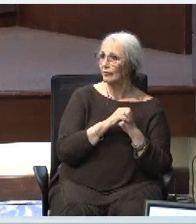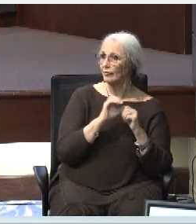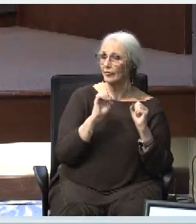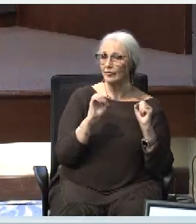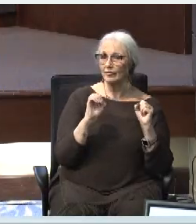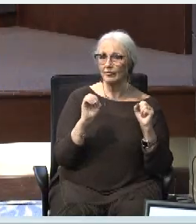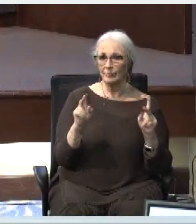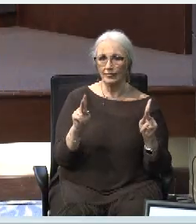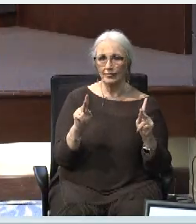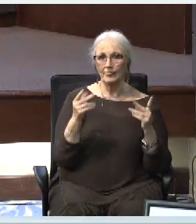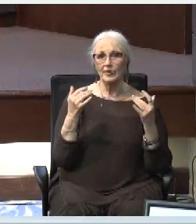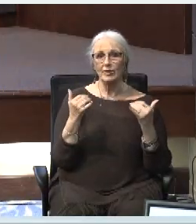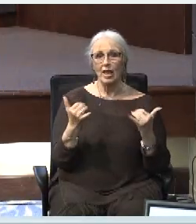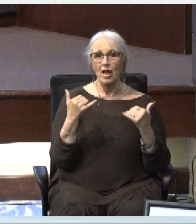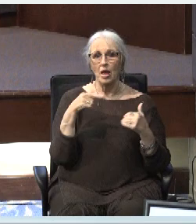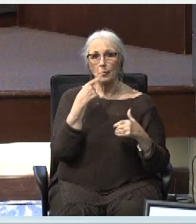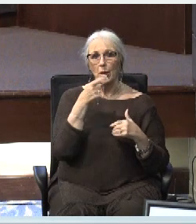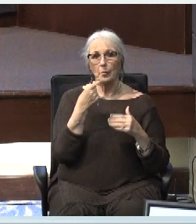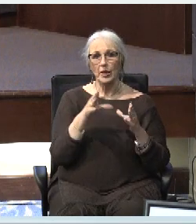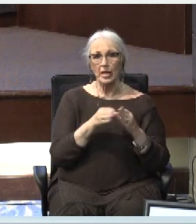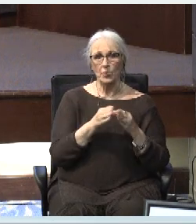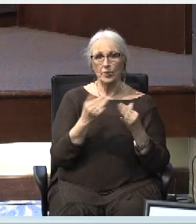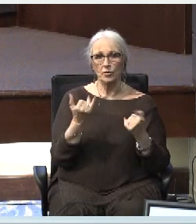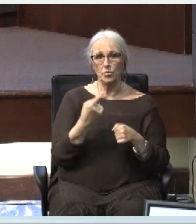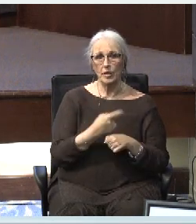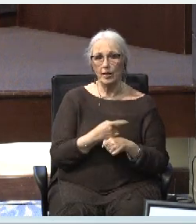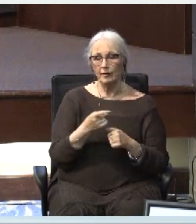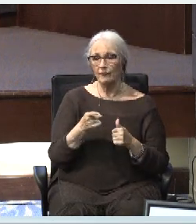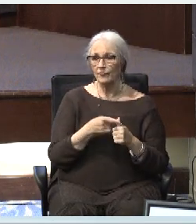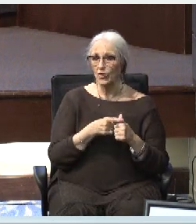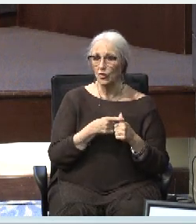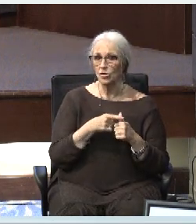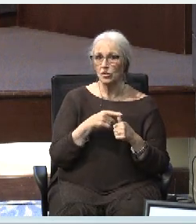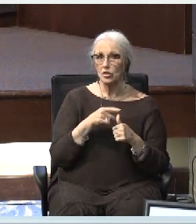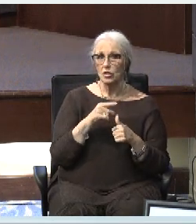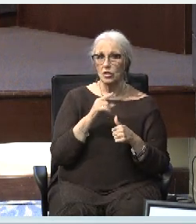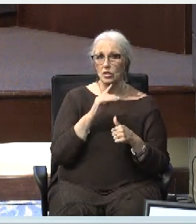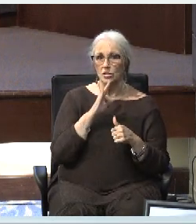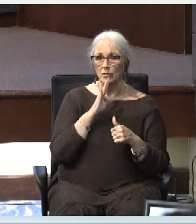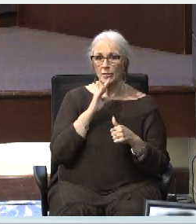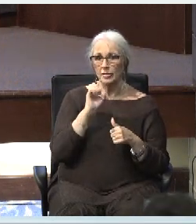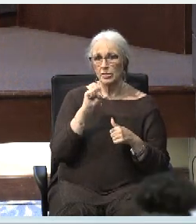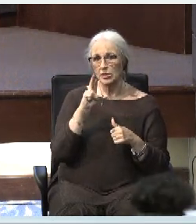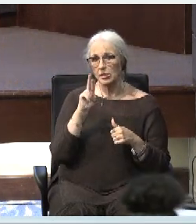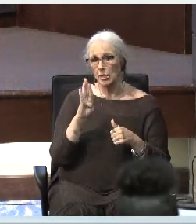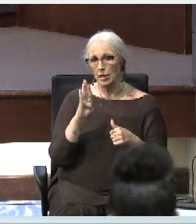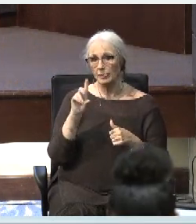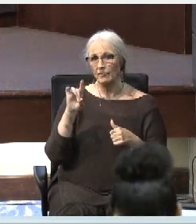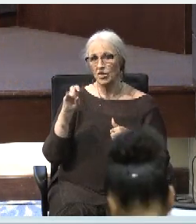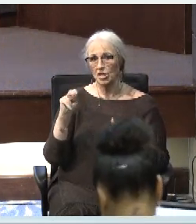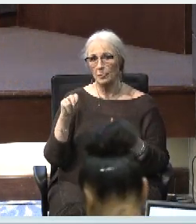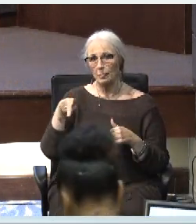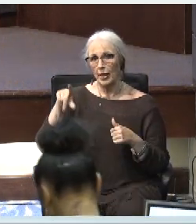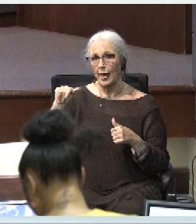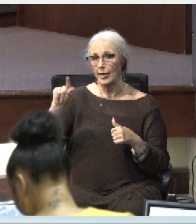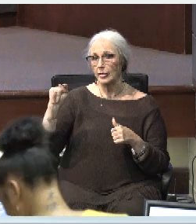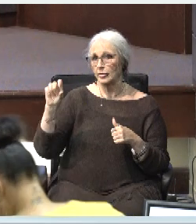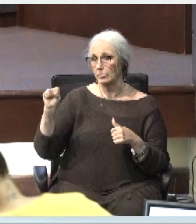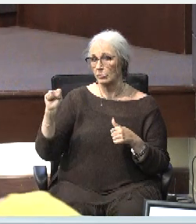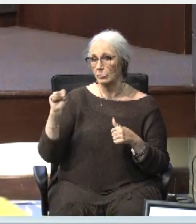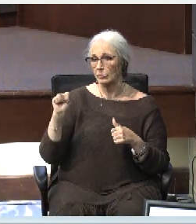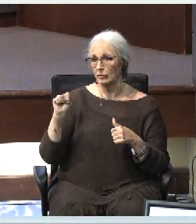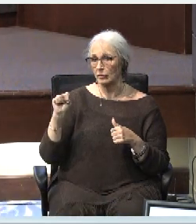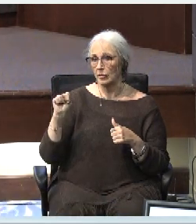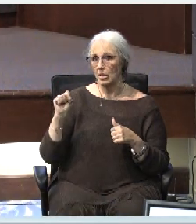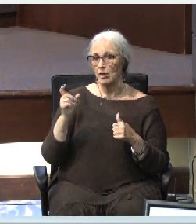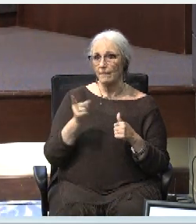Okay, so we got 2 public hearings today. The first one is dealing with the subdivision plats. We have 2 plats. The